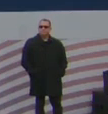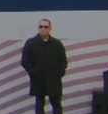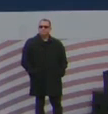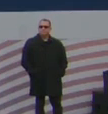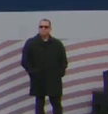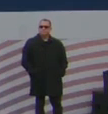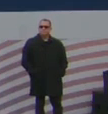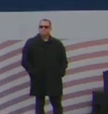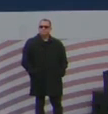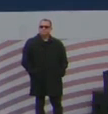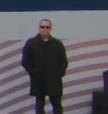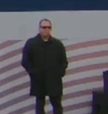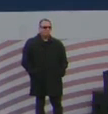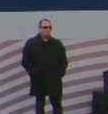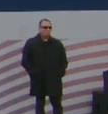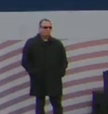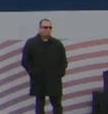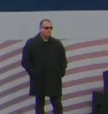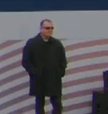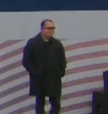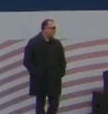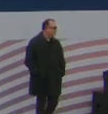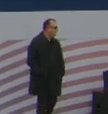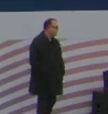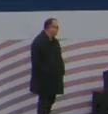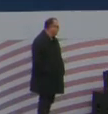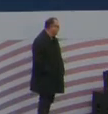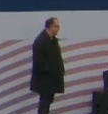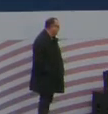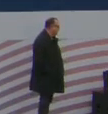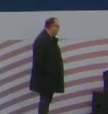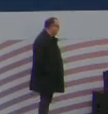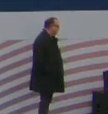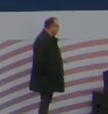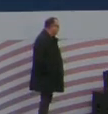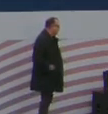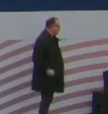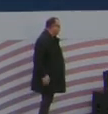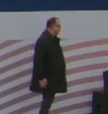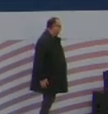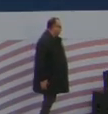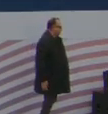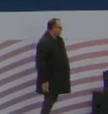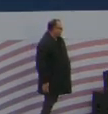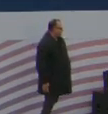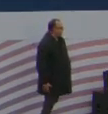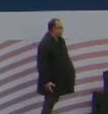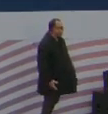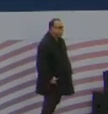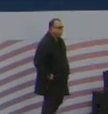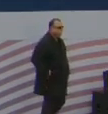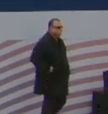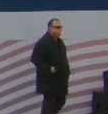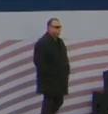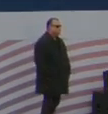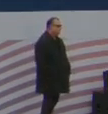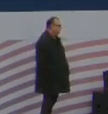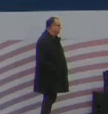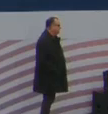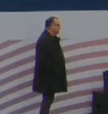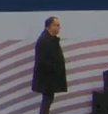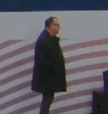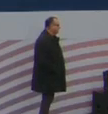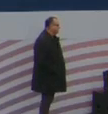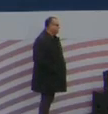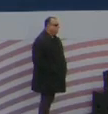Austin Davis is fairly inexperienced. Guy is a two-term state rep. Before that, he worked for county and local